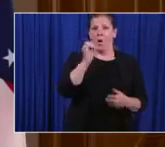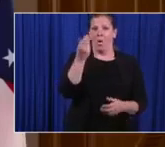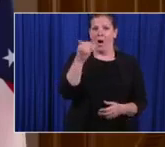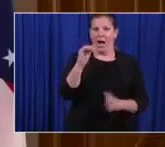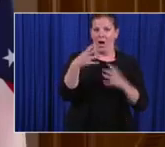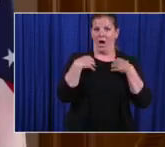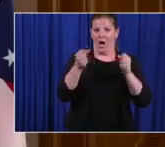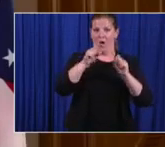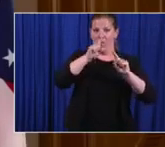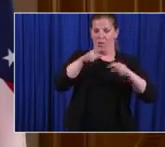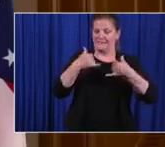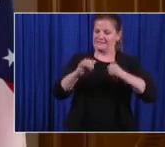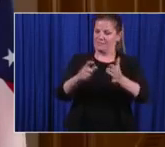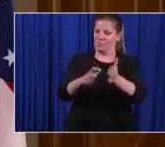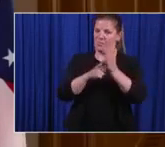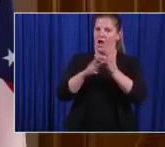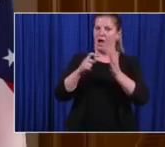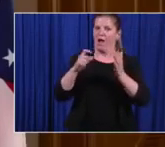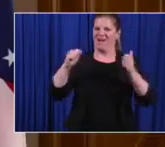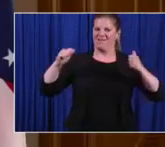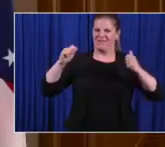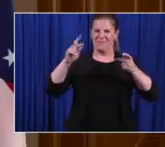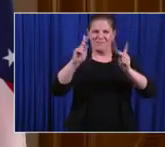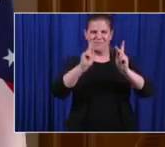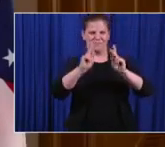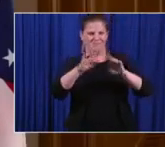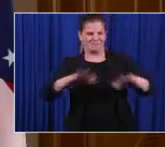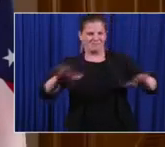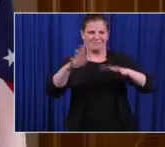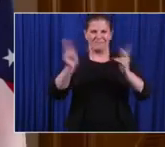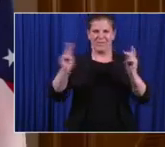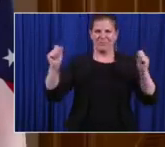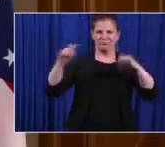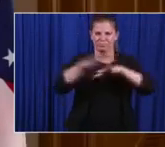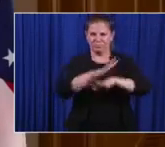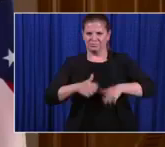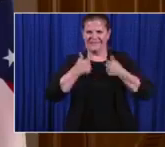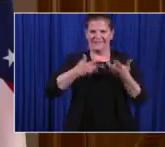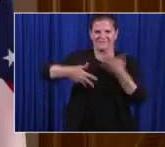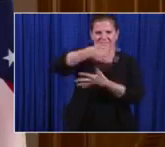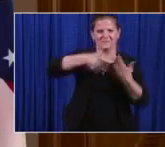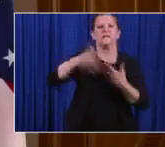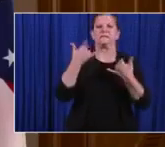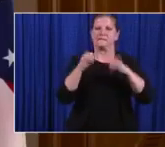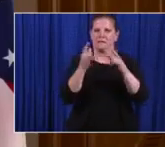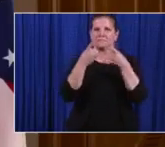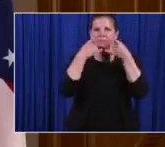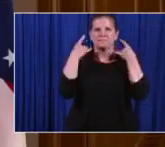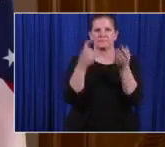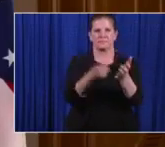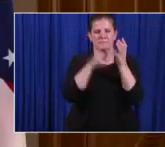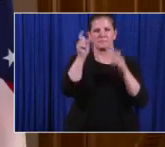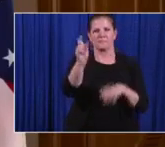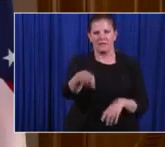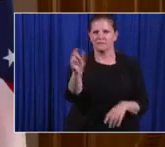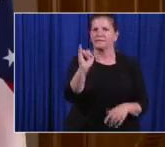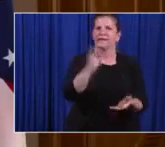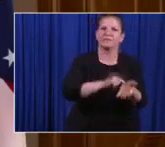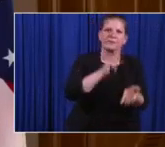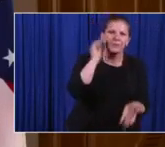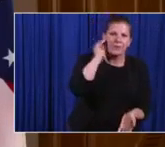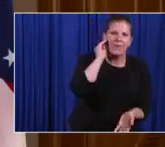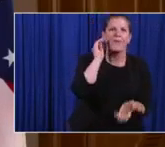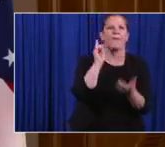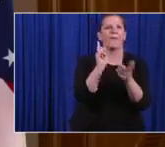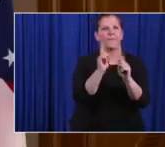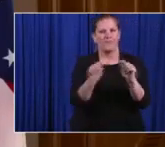settings, such as nursing homes and assisted living facilities, and settings with large numbers of unvaccinated individuals,